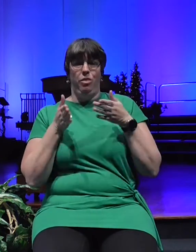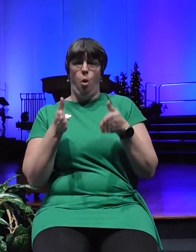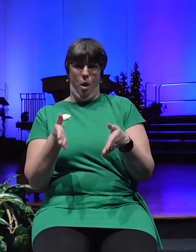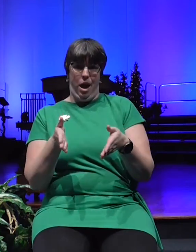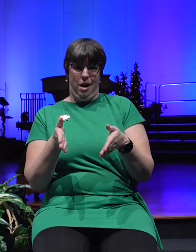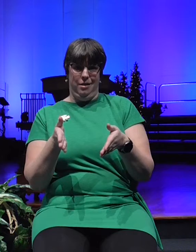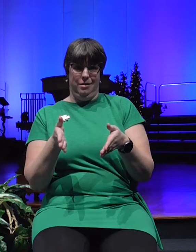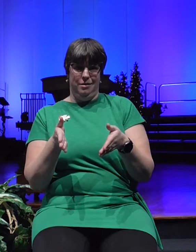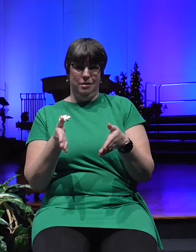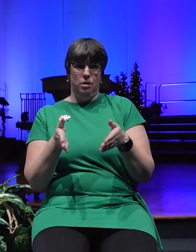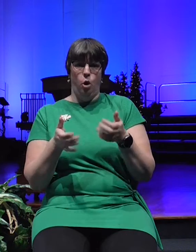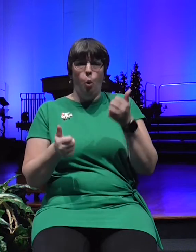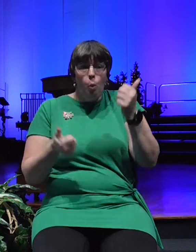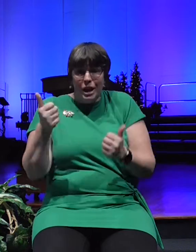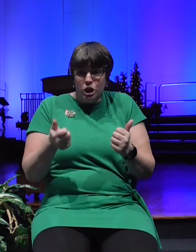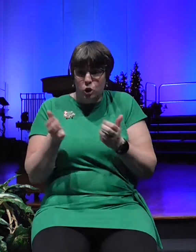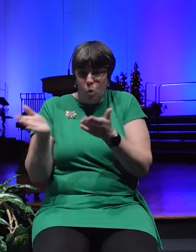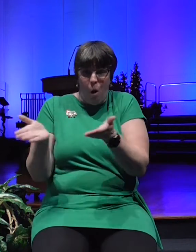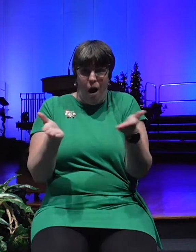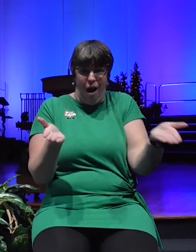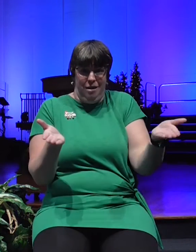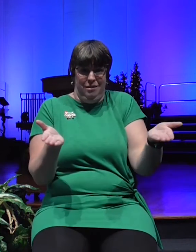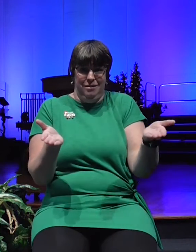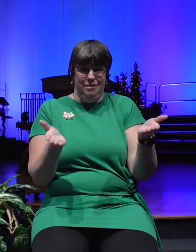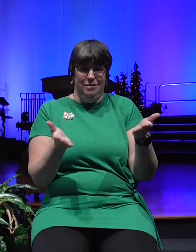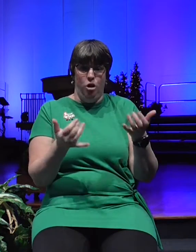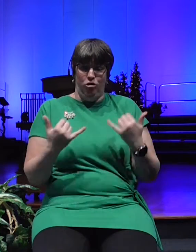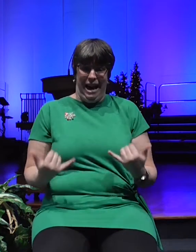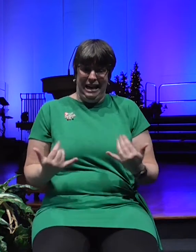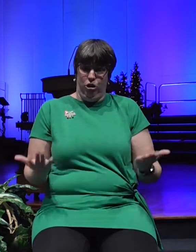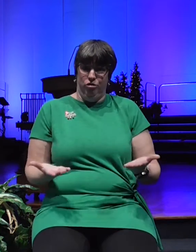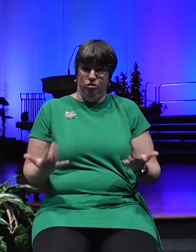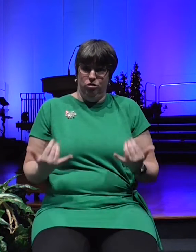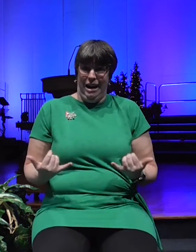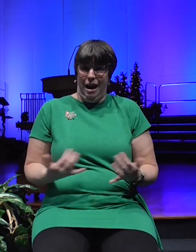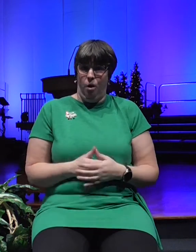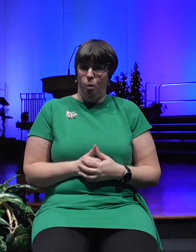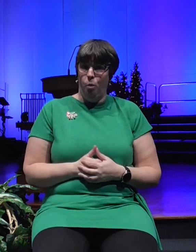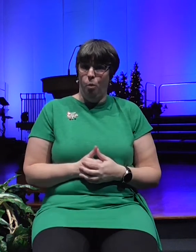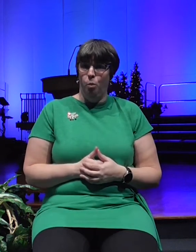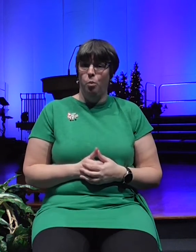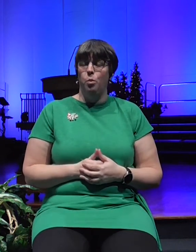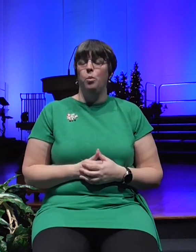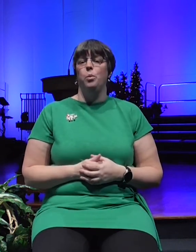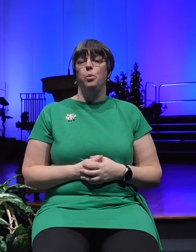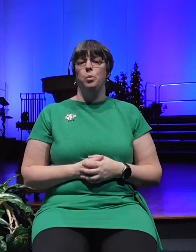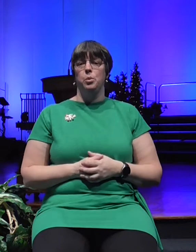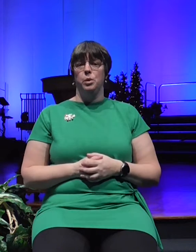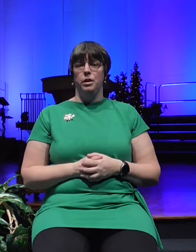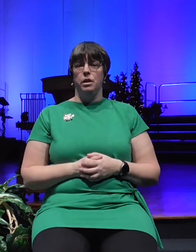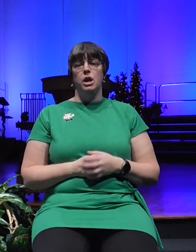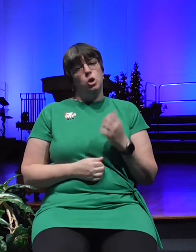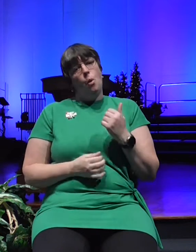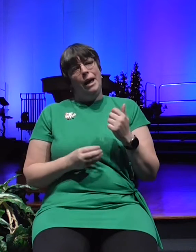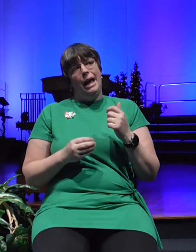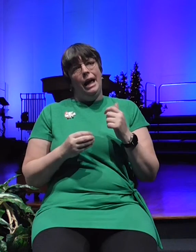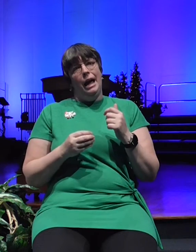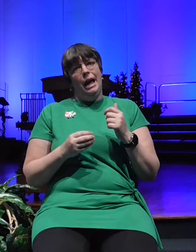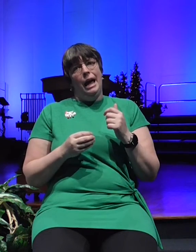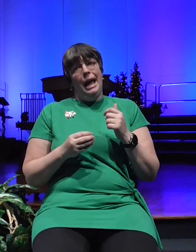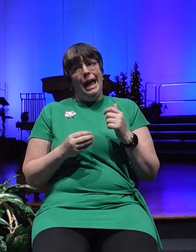way that is unfolding for us right here and right now? And so it's really about that